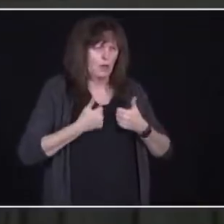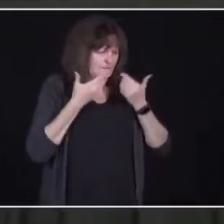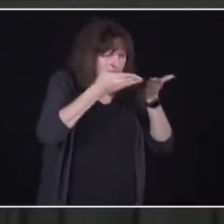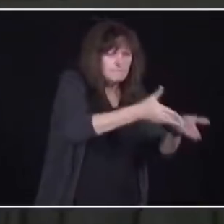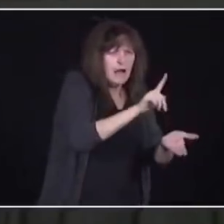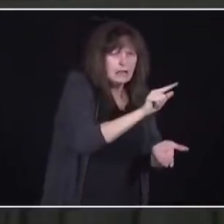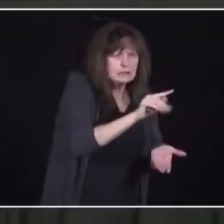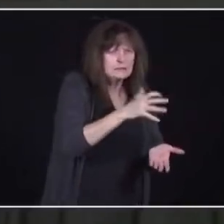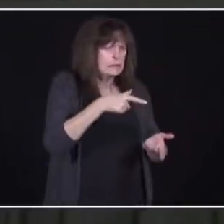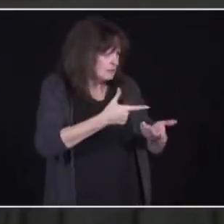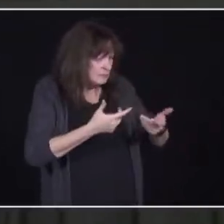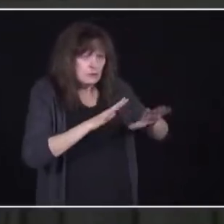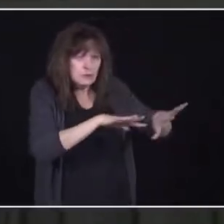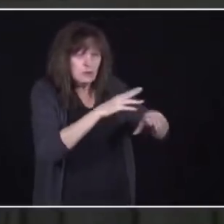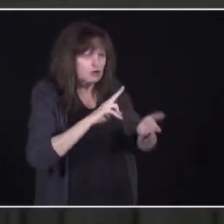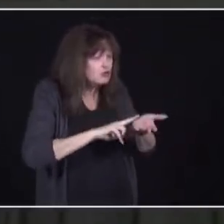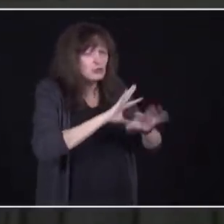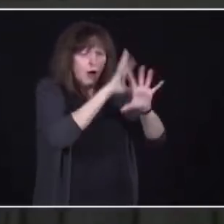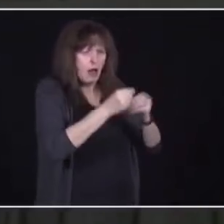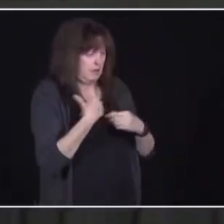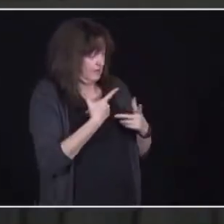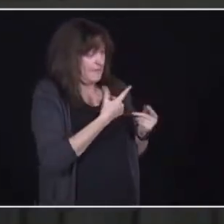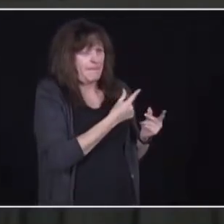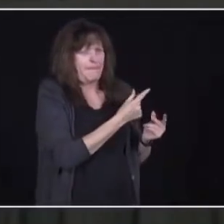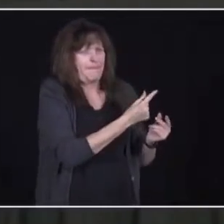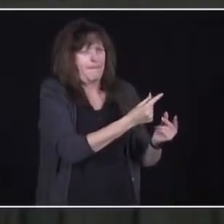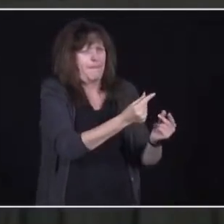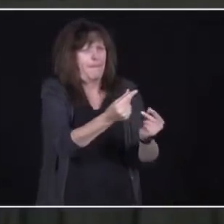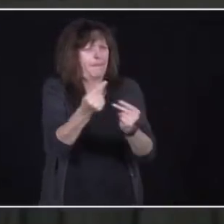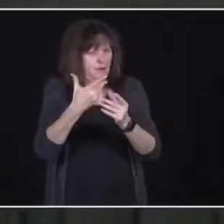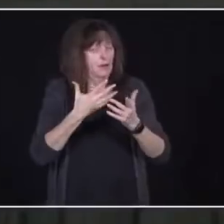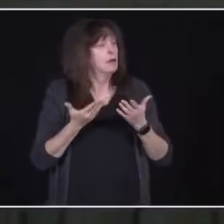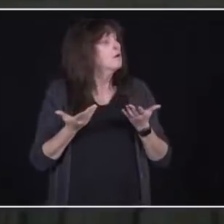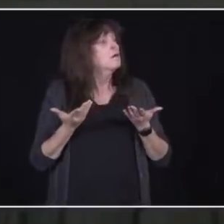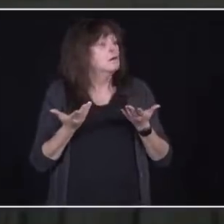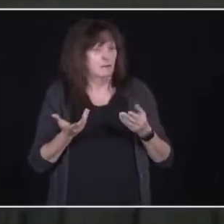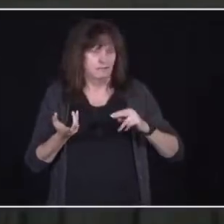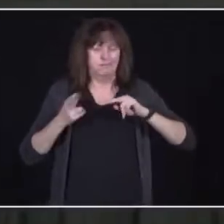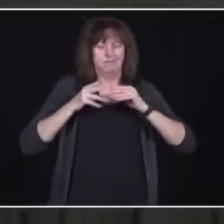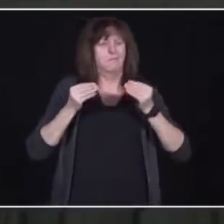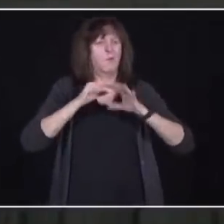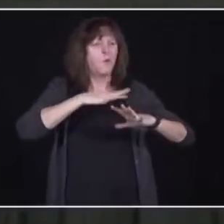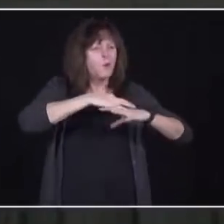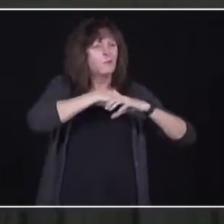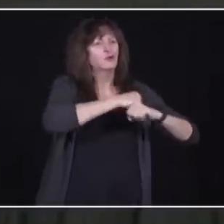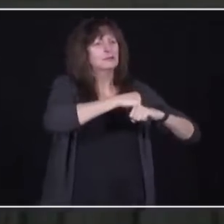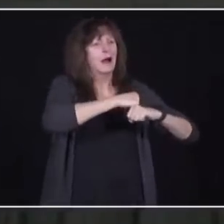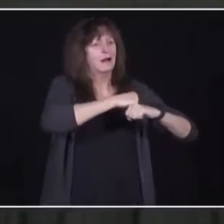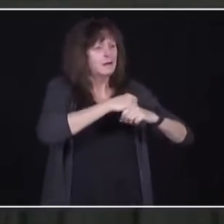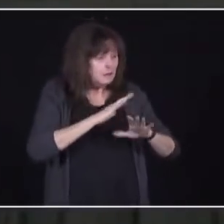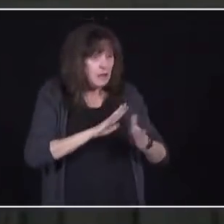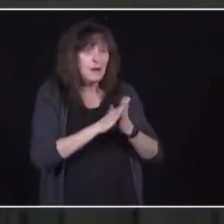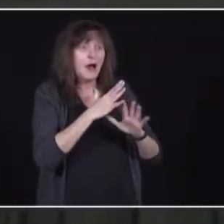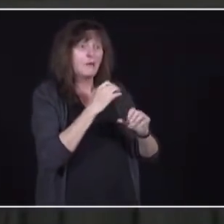want to receive the vaccine and giving them that incredibly greater level of protection and eventually immunity from COVID-19. And while